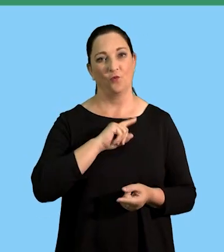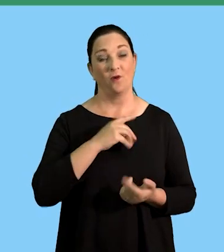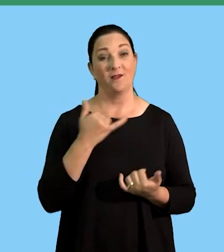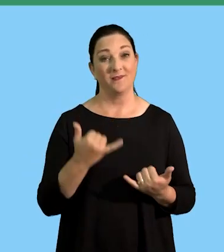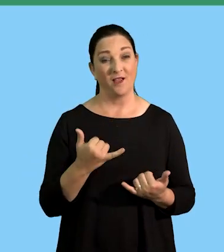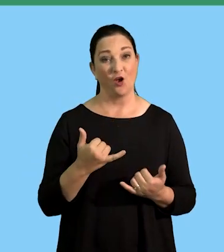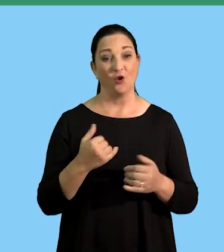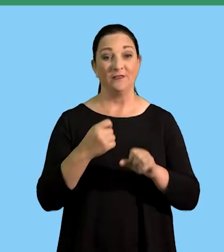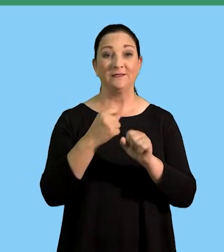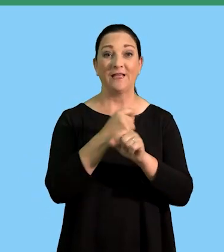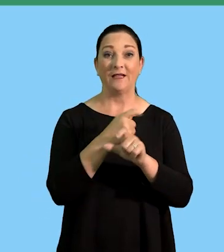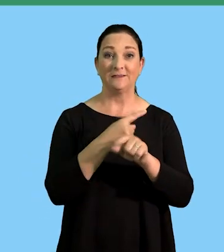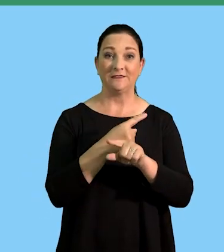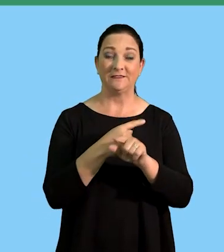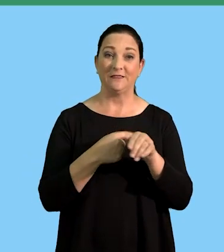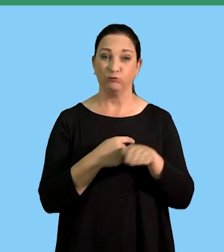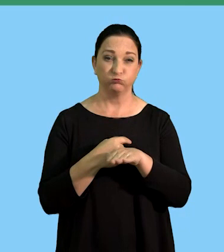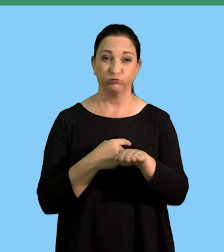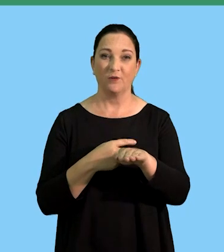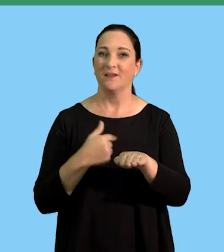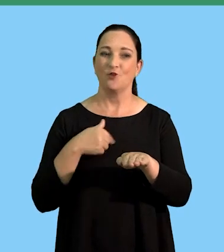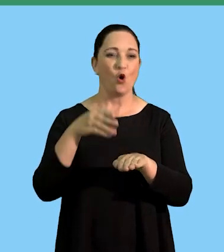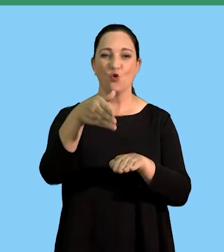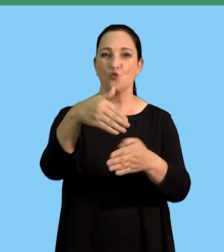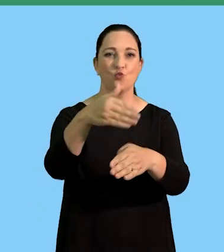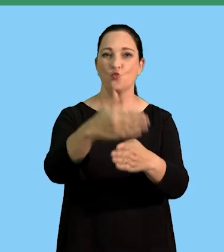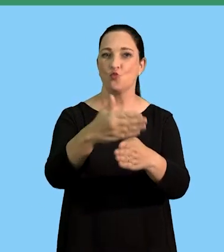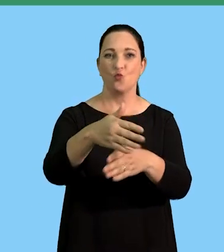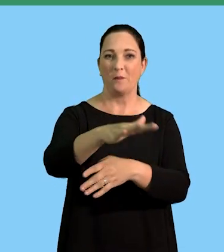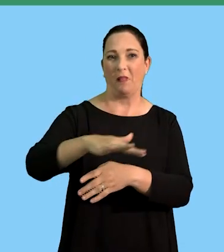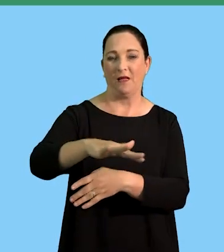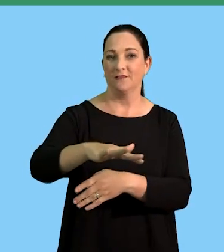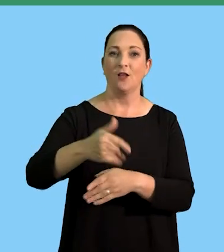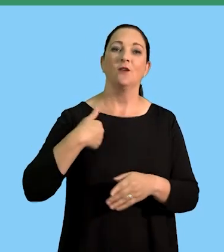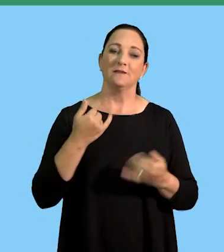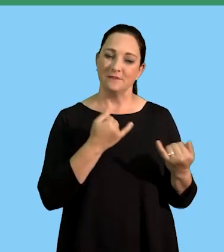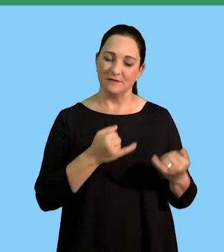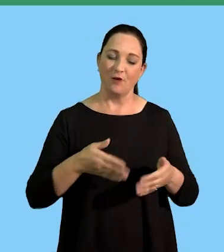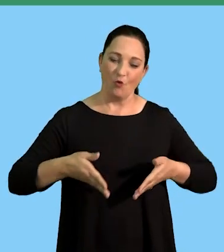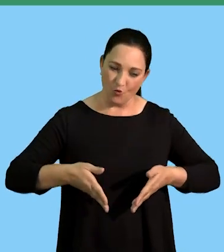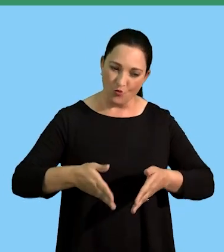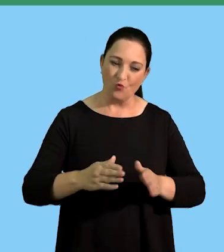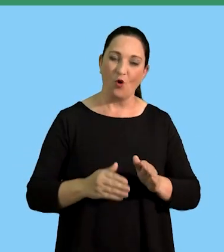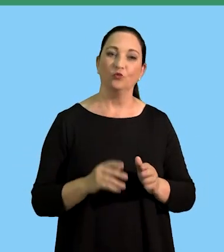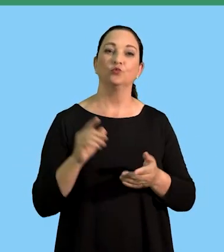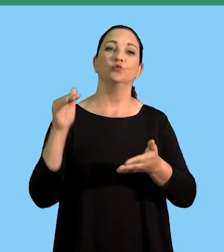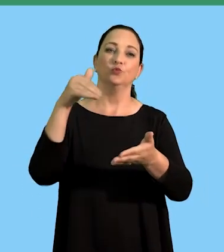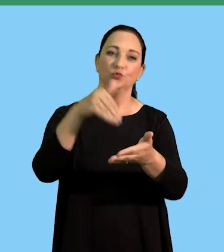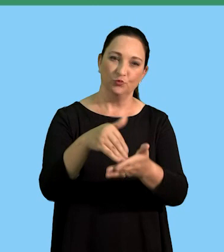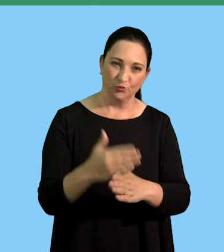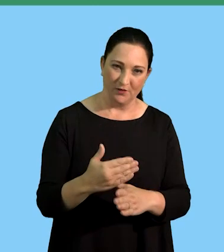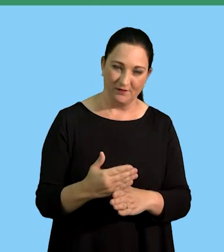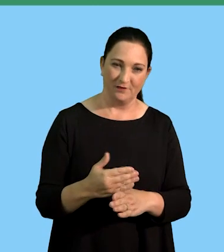this was a taxi accident that occurred on his way to work. So it should be compensated by the road